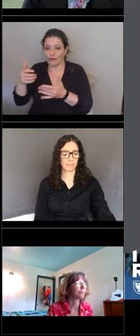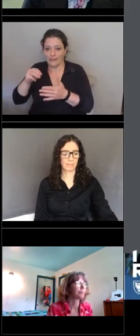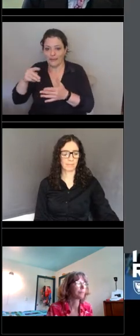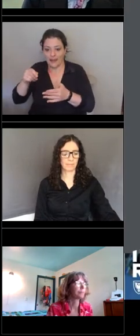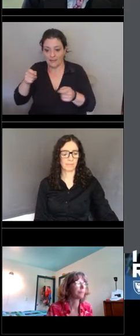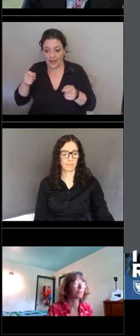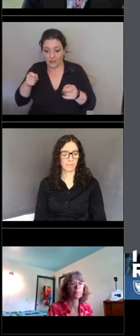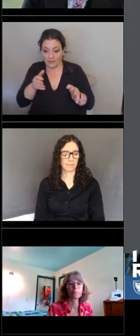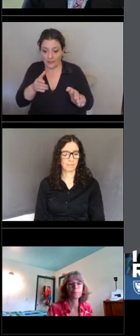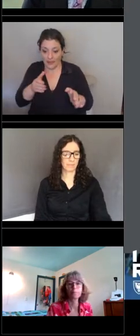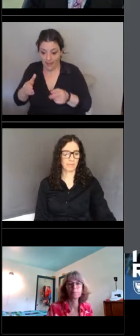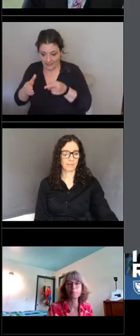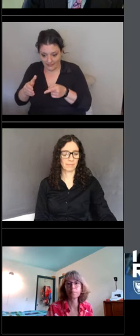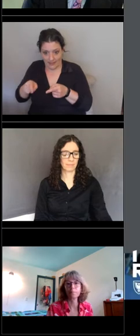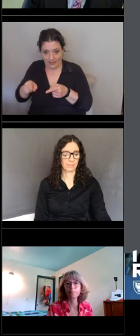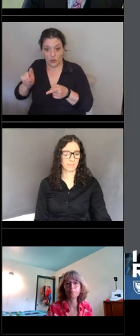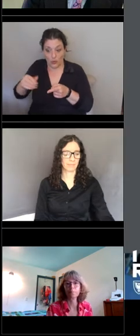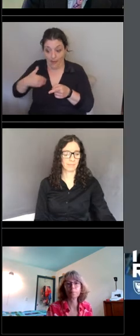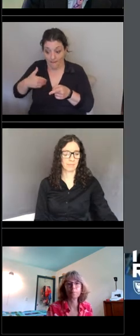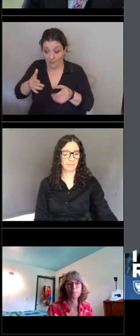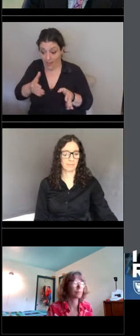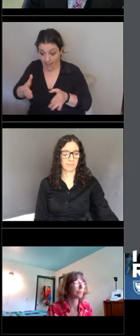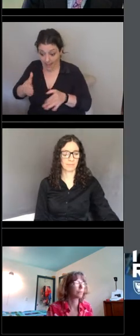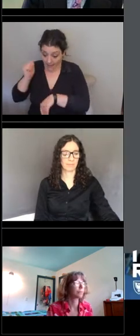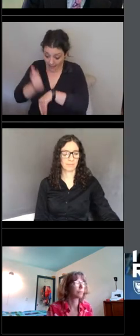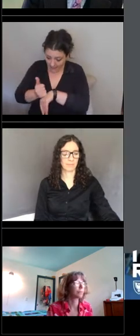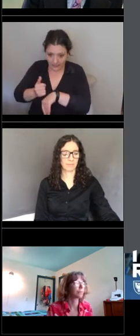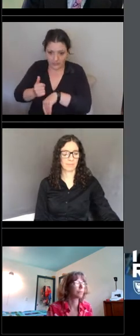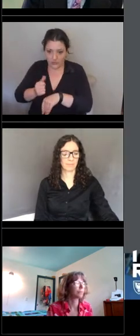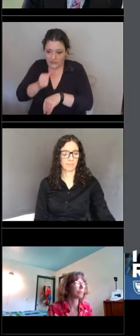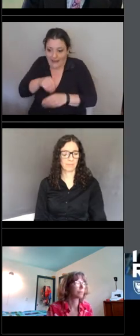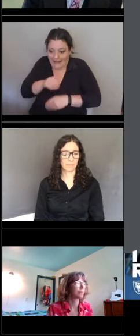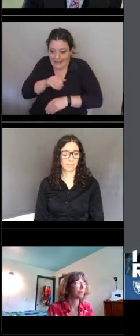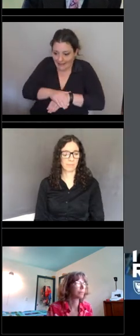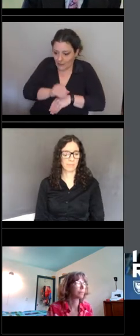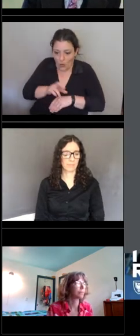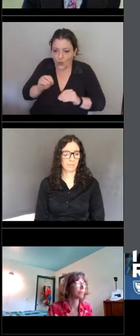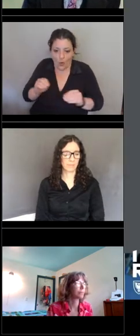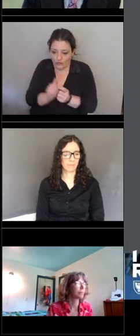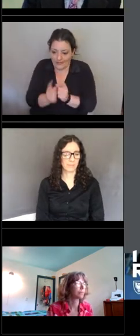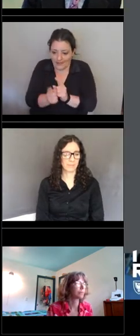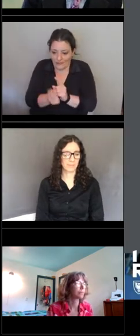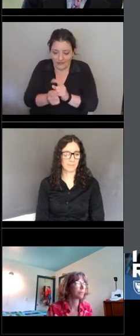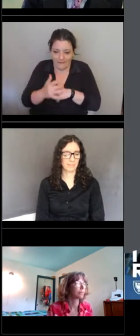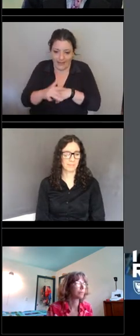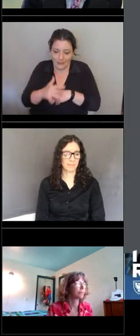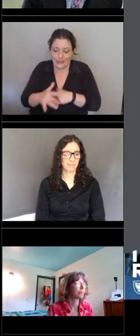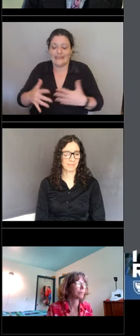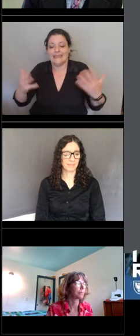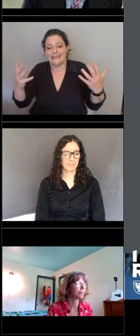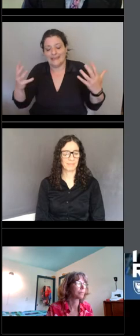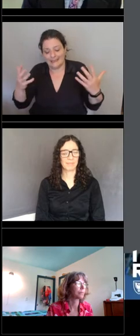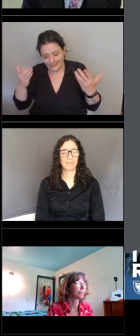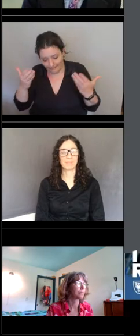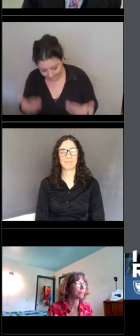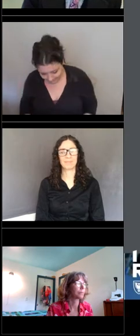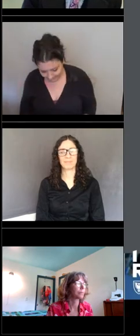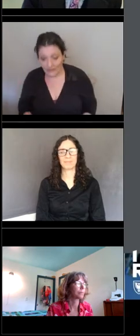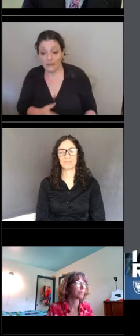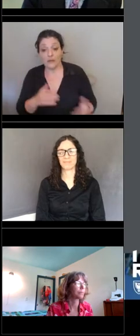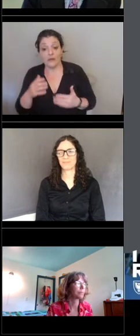available. There was also a problem being able to find a lot of the marine protected areas don't